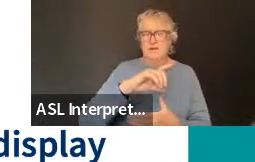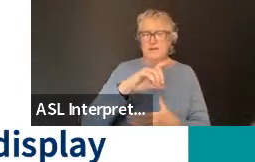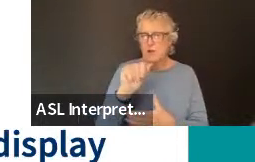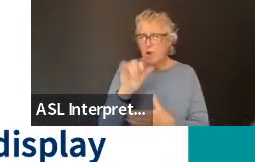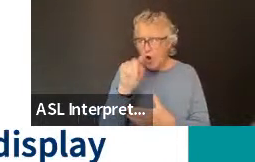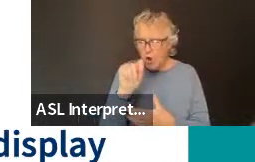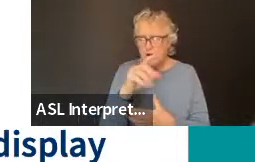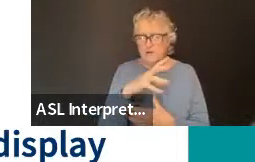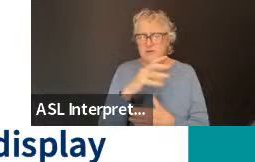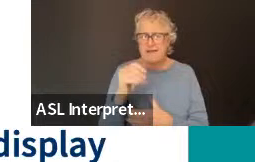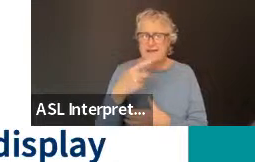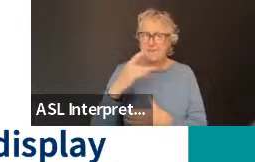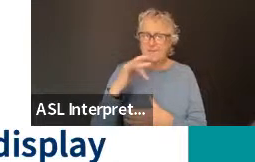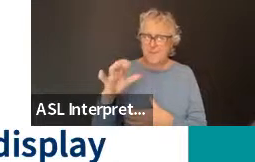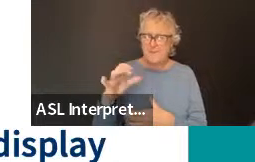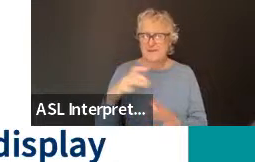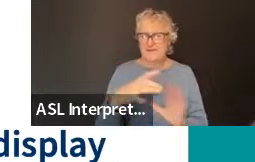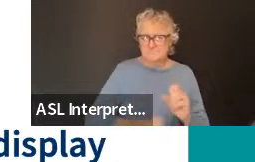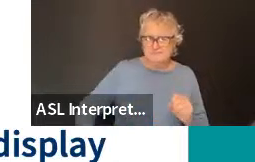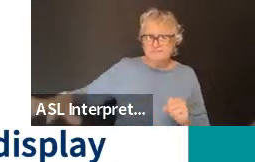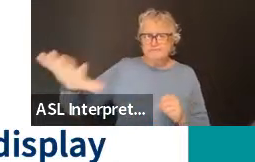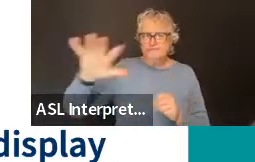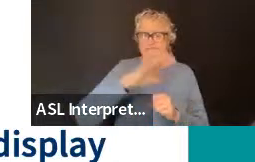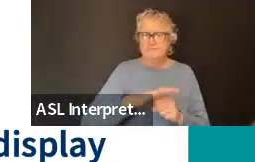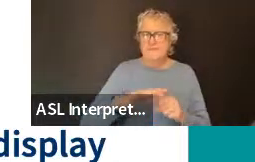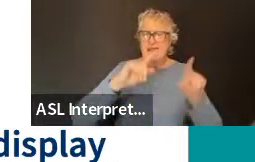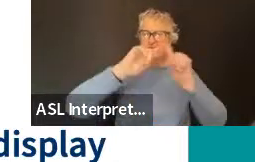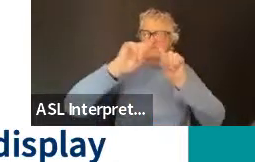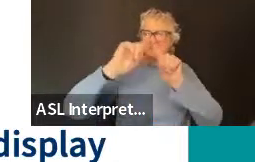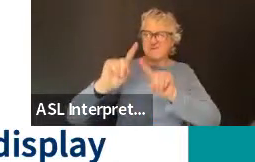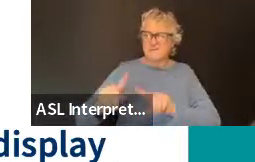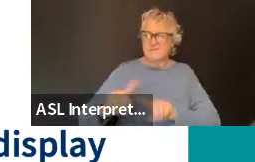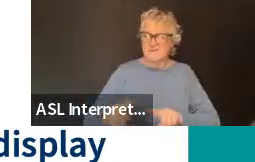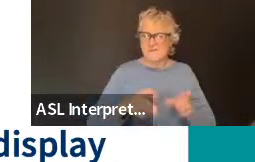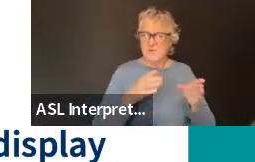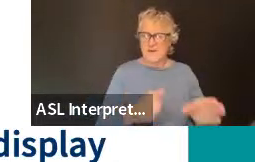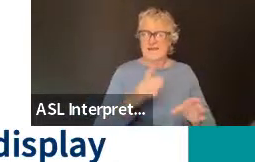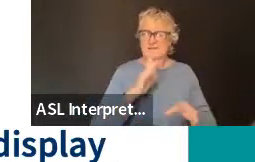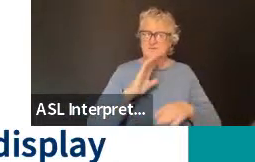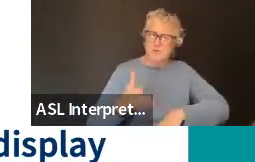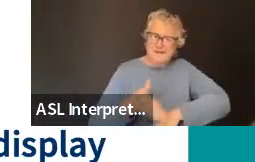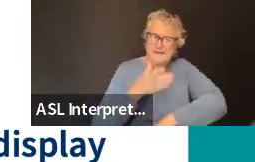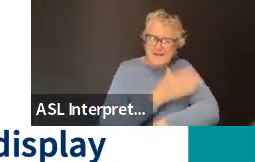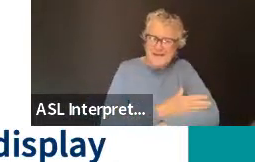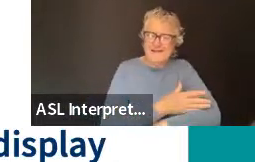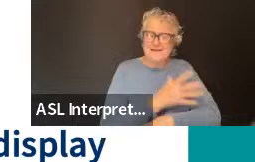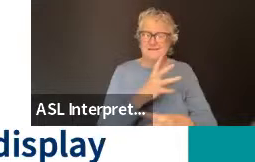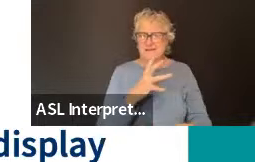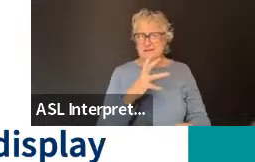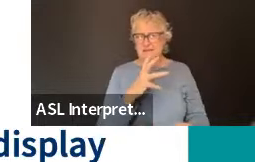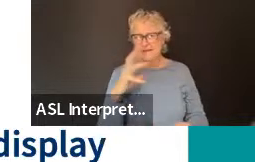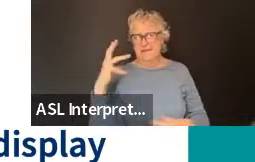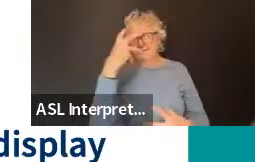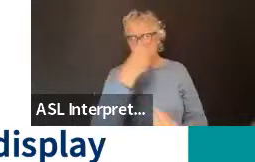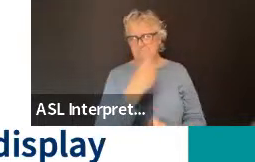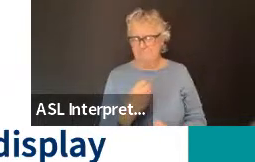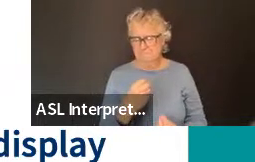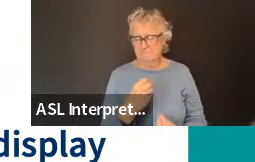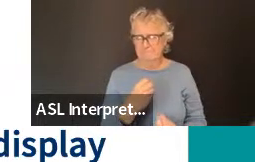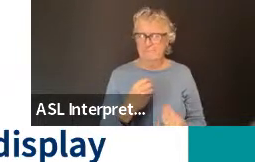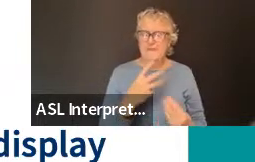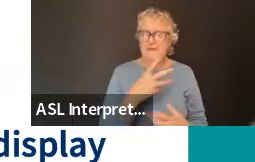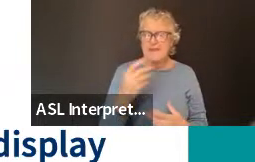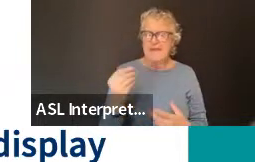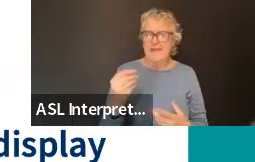and program area designs at various scales to enhance its aesthetic appeal and the connection to the community, creating a distinct and